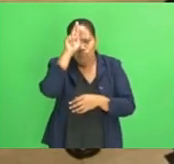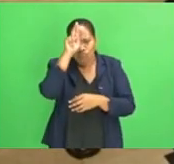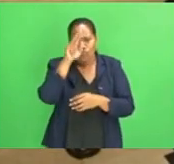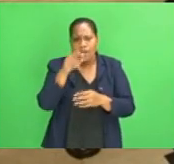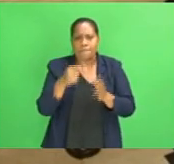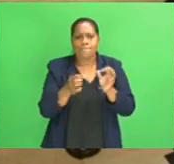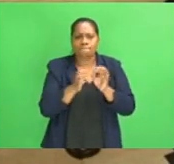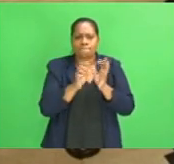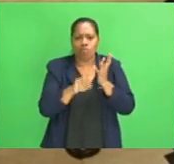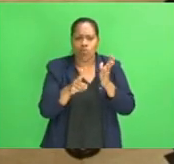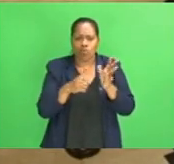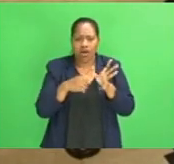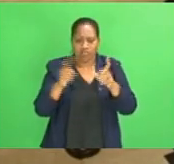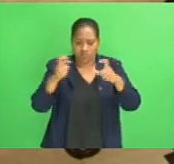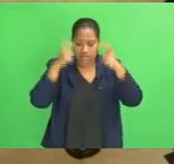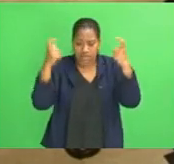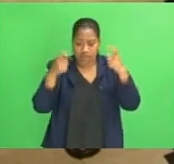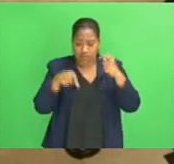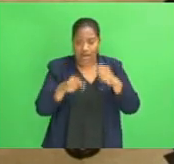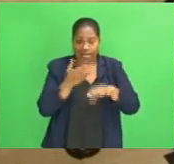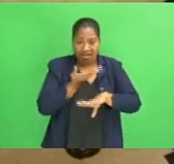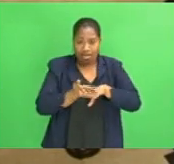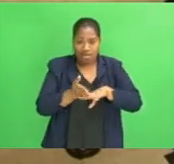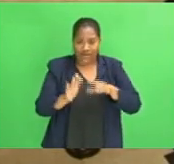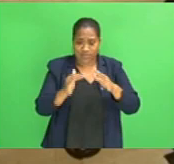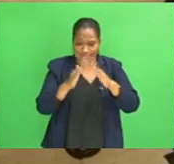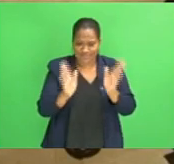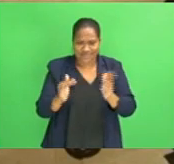these new quarters, I ask you